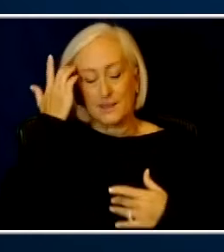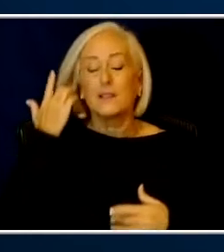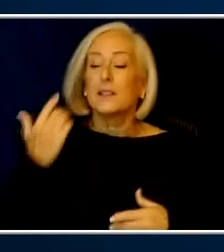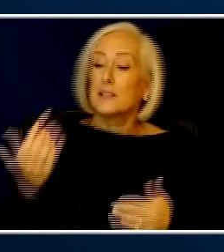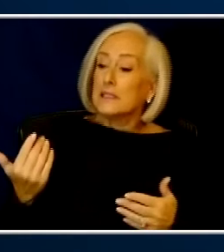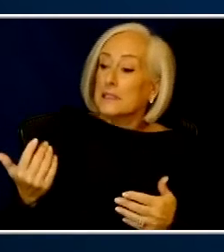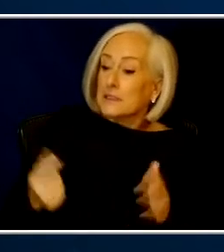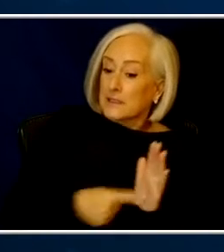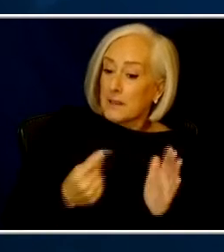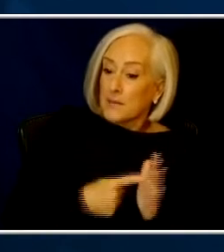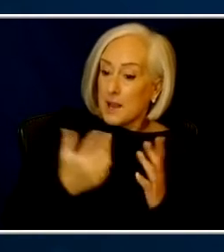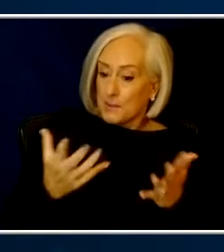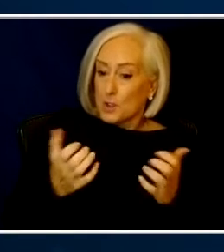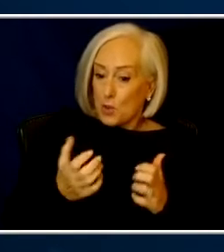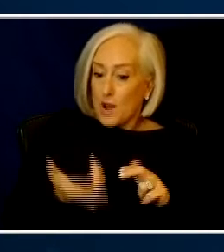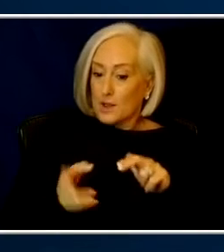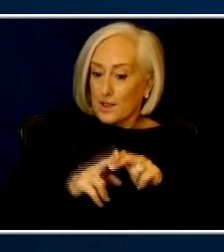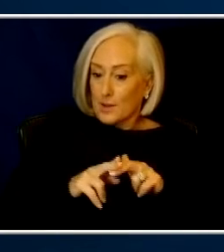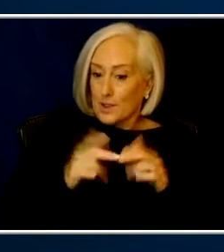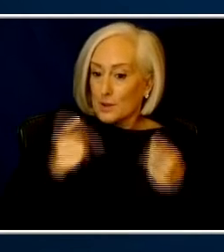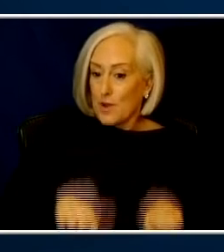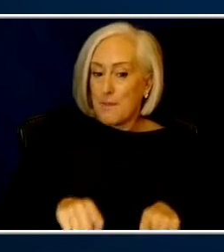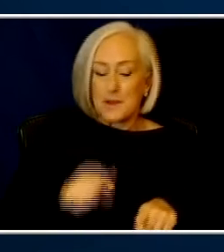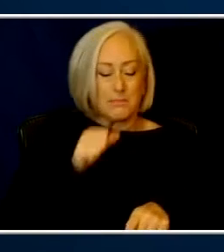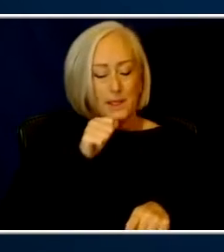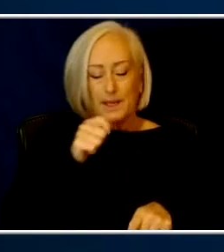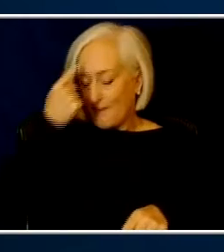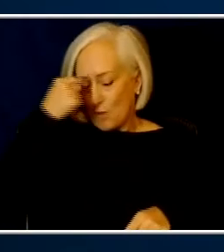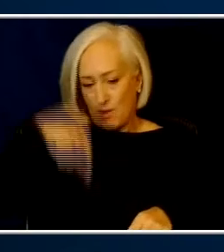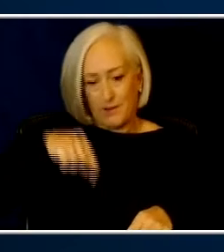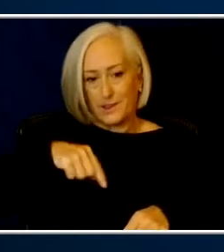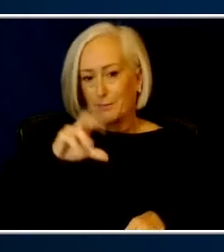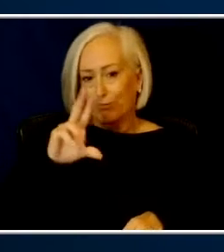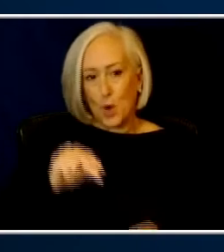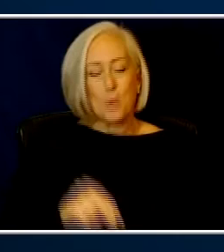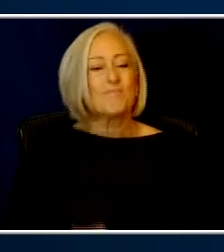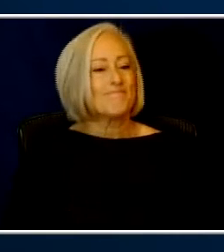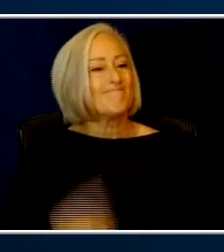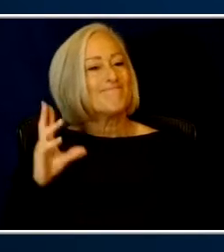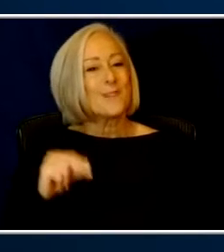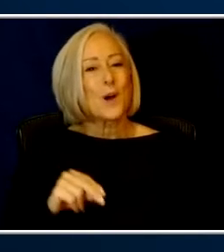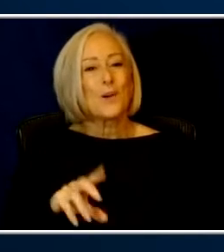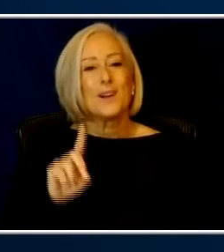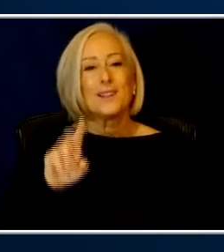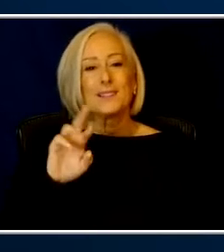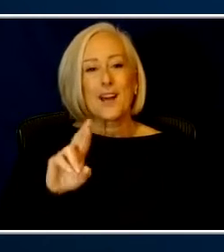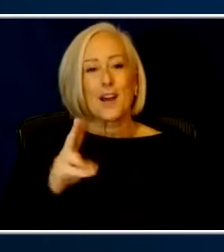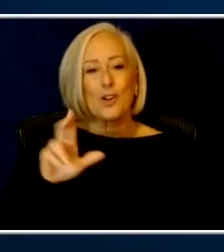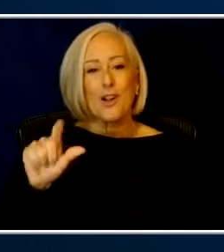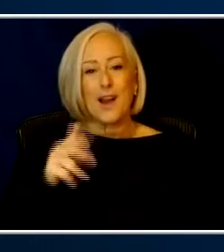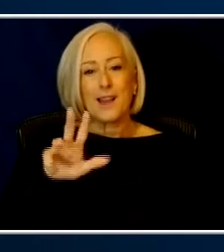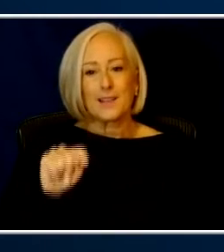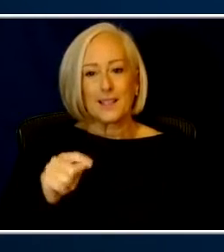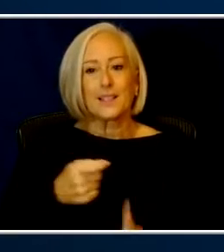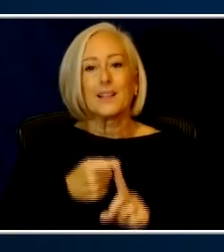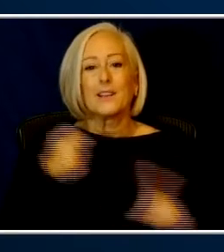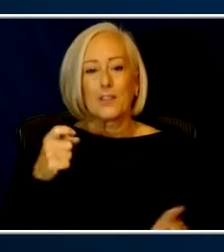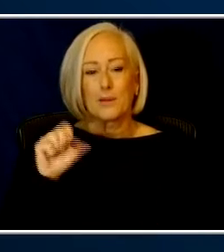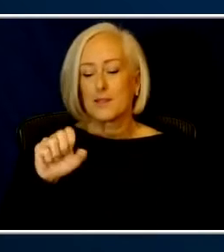welcome one, is it? No, it's not. Dr. Jackie Hyland is CMO at the University of Kansas Health System on our St. Francis campus